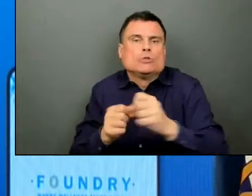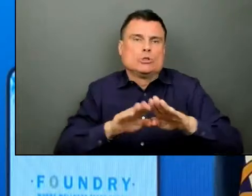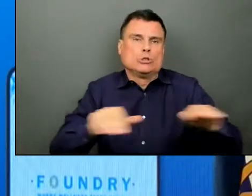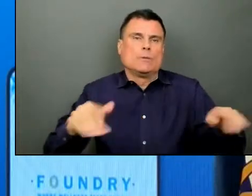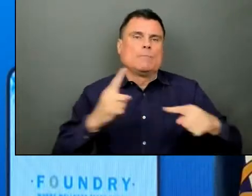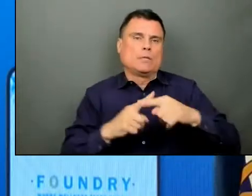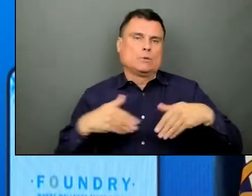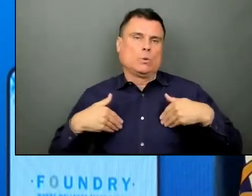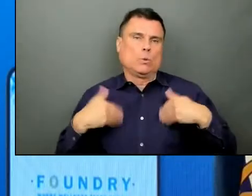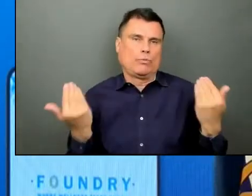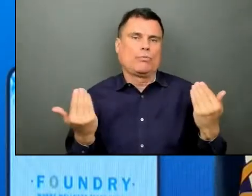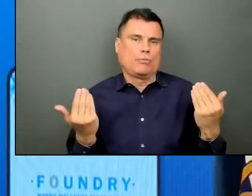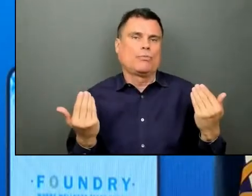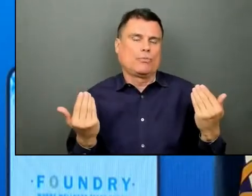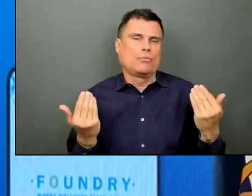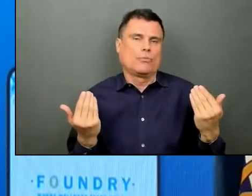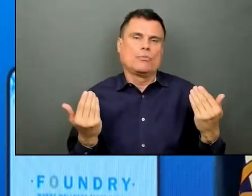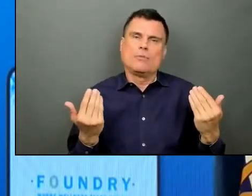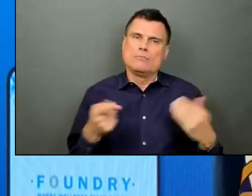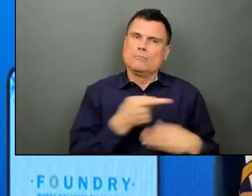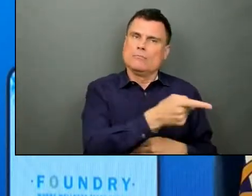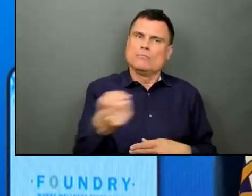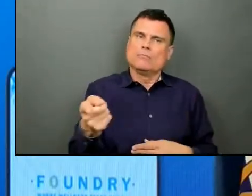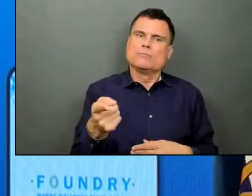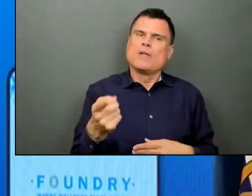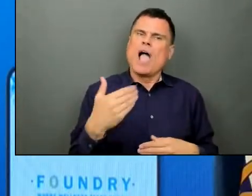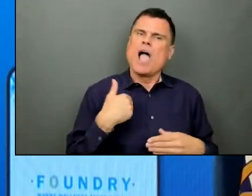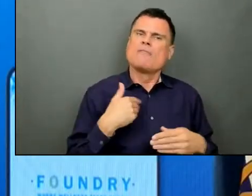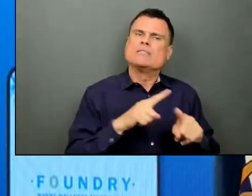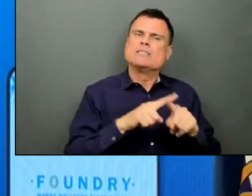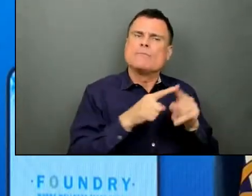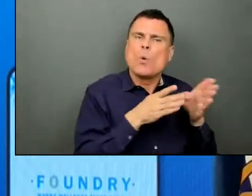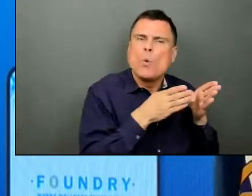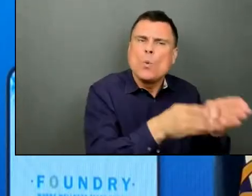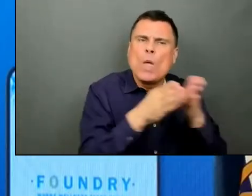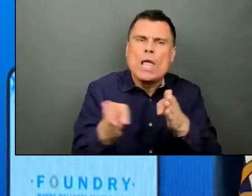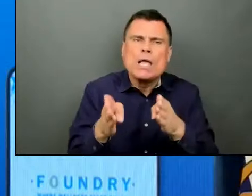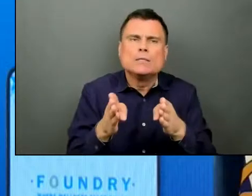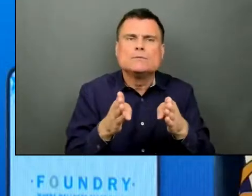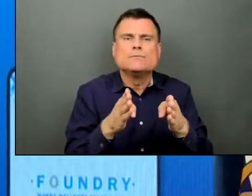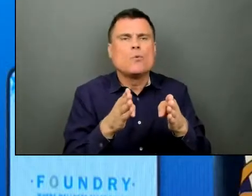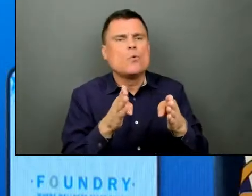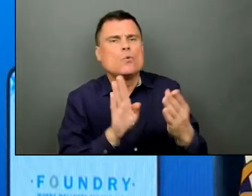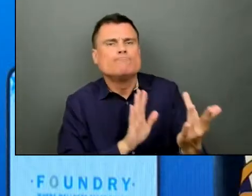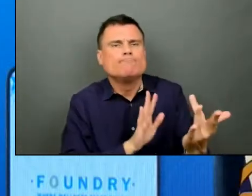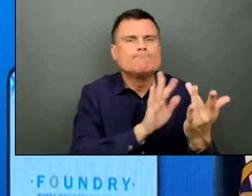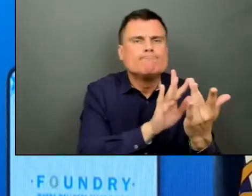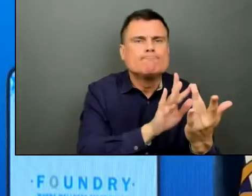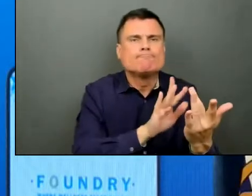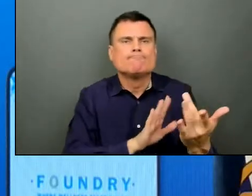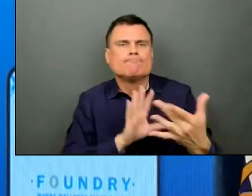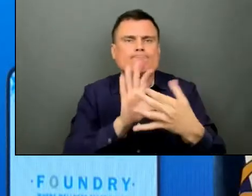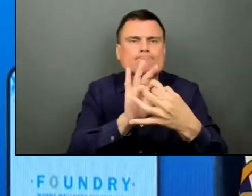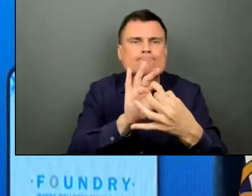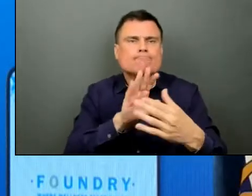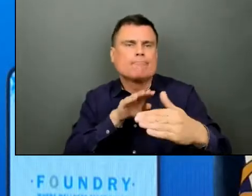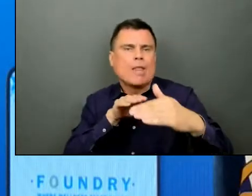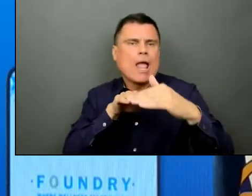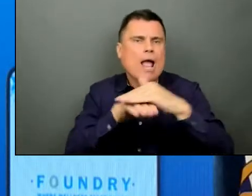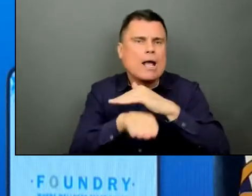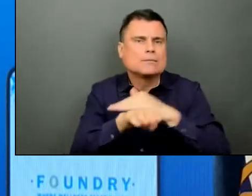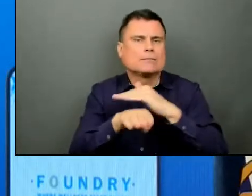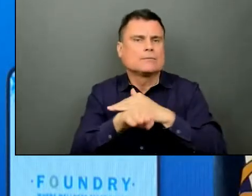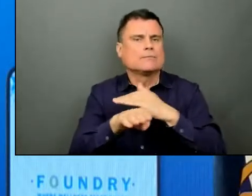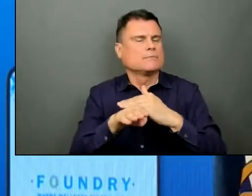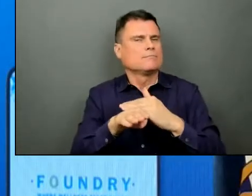The announcement that we've made today with Foundry is a great example. Some youth that we certainly heard from through